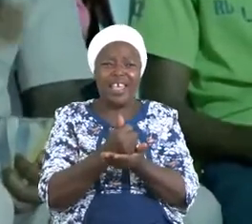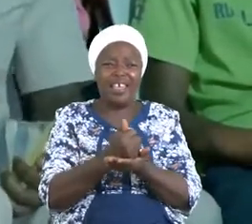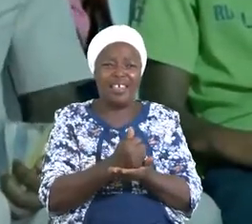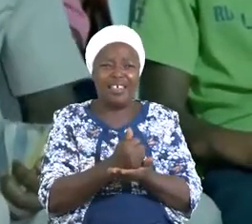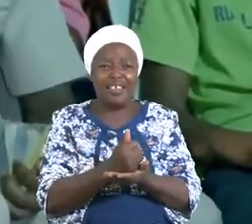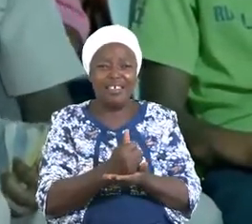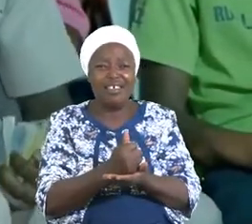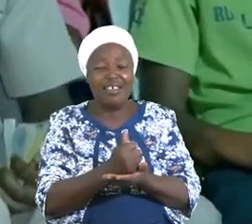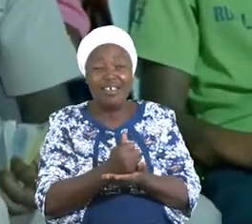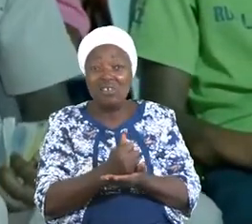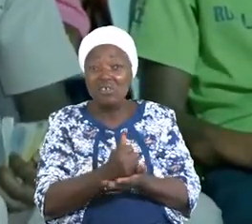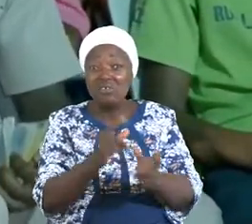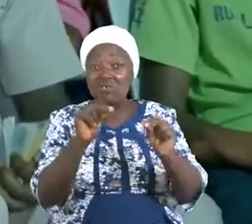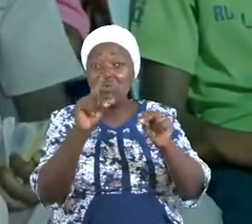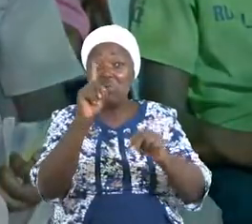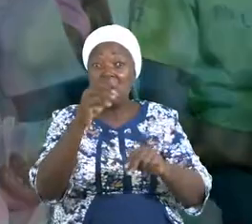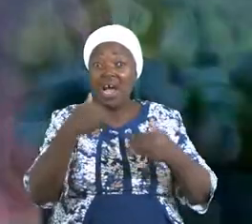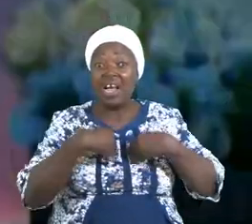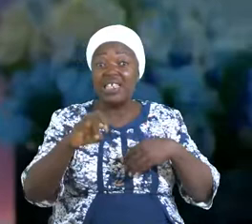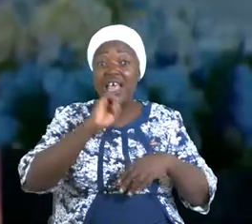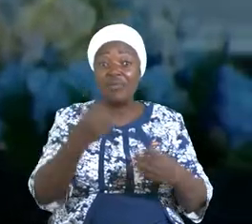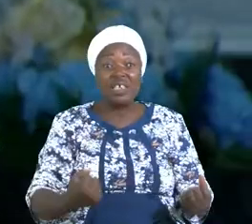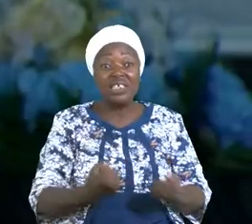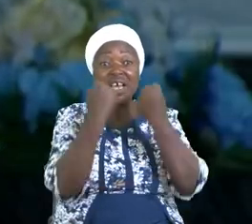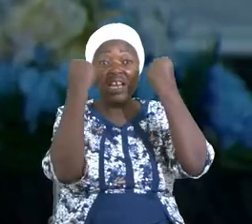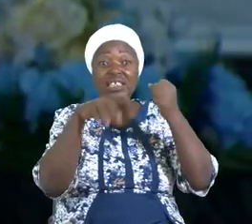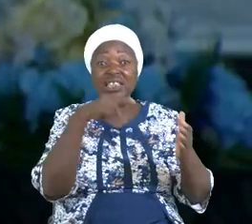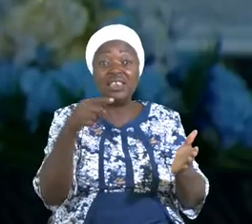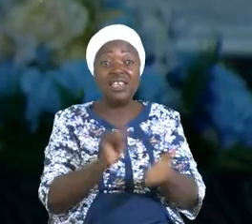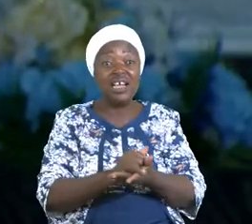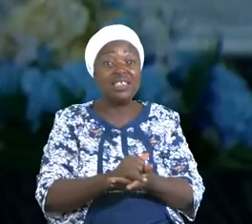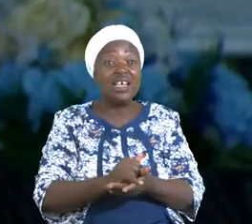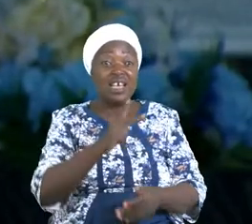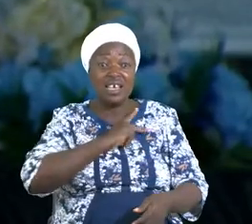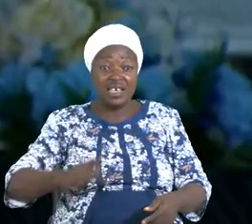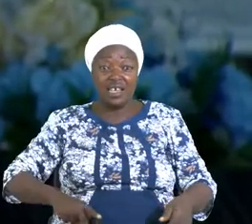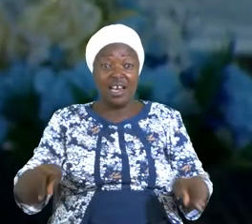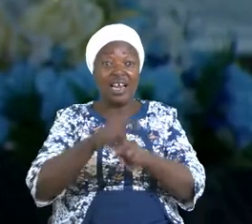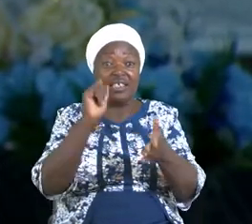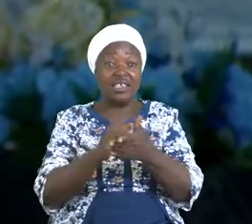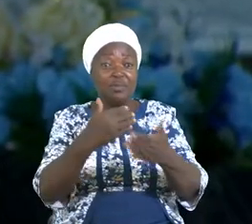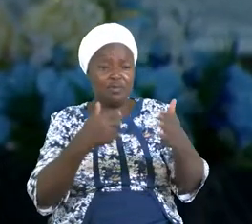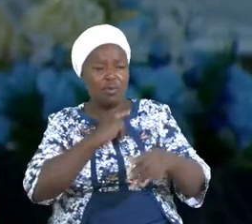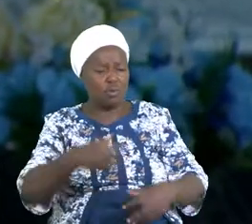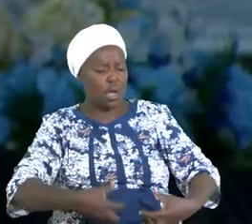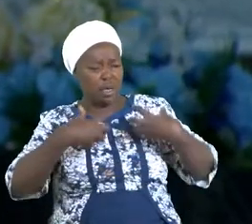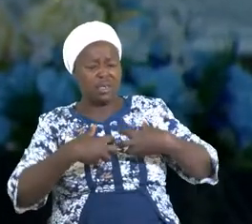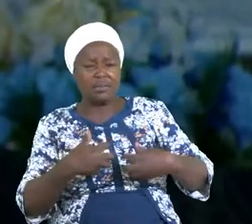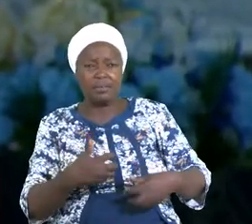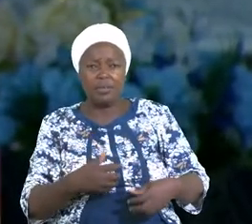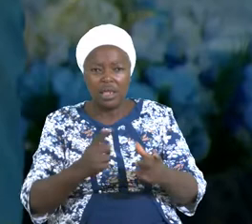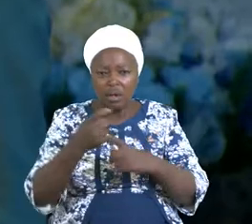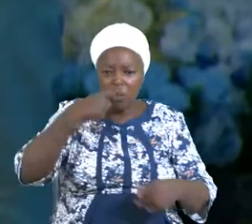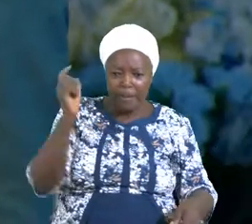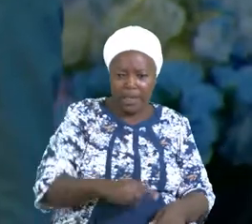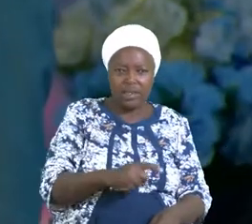Nobody had ever challenged Nebuchadnezzar like that before. He was angry. And he commanded, they